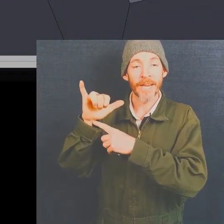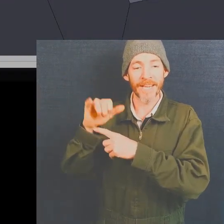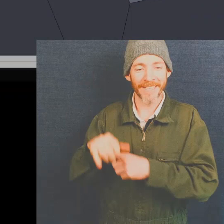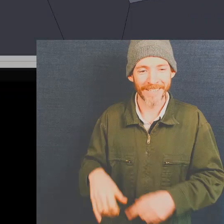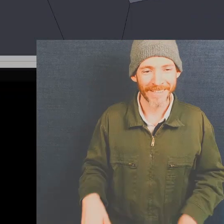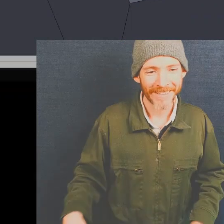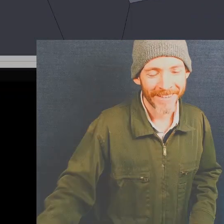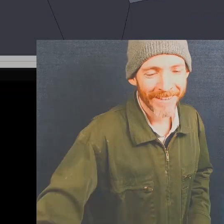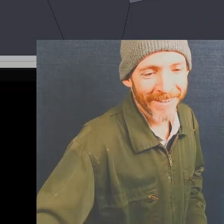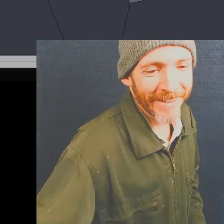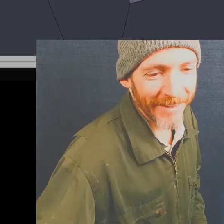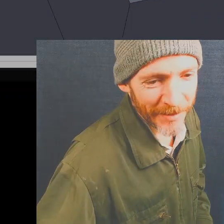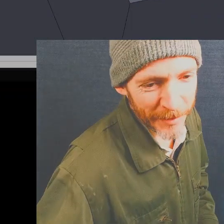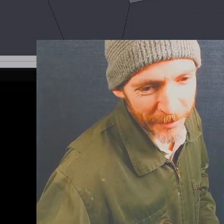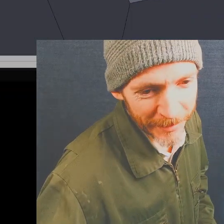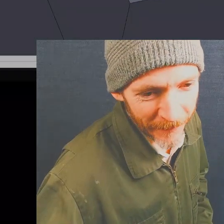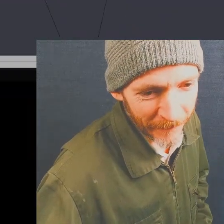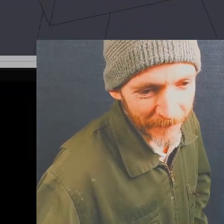inventory.